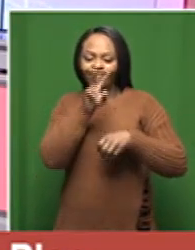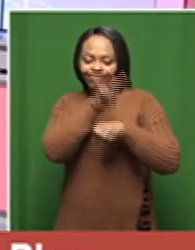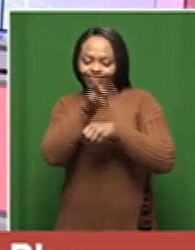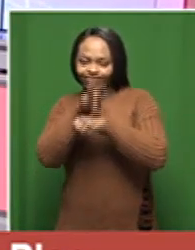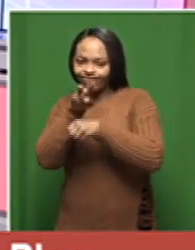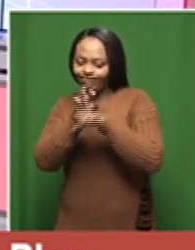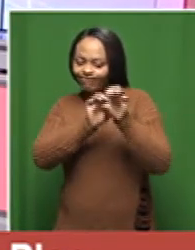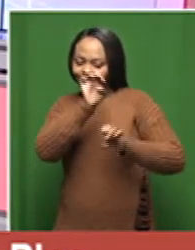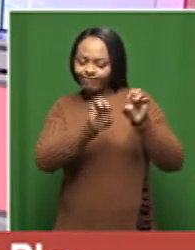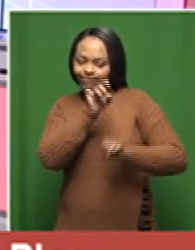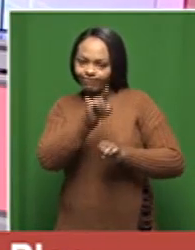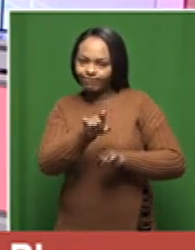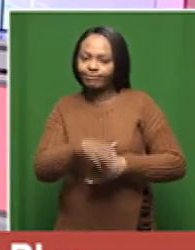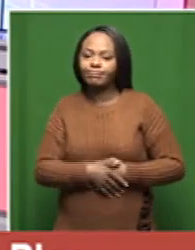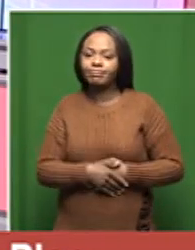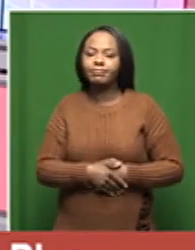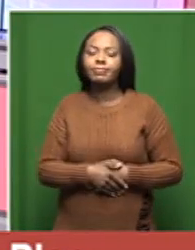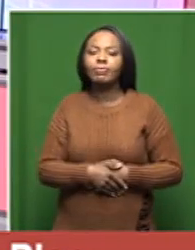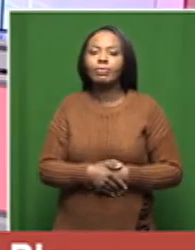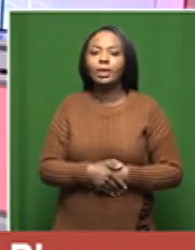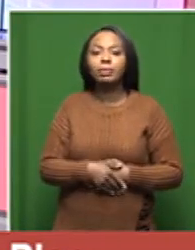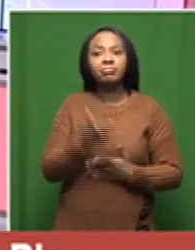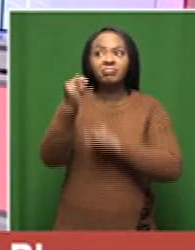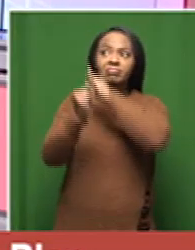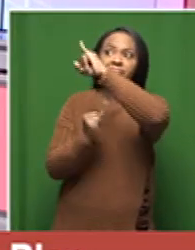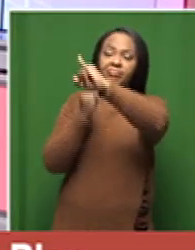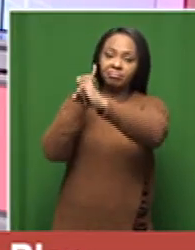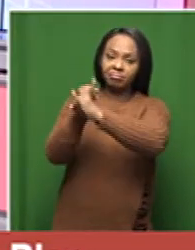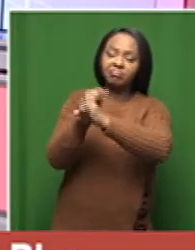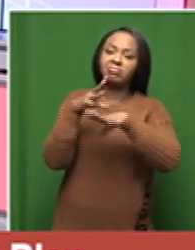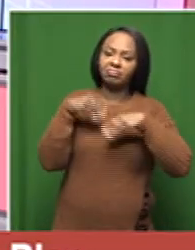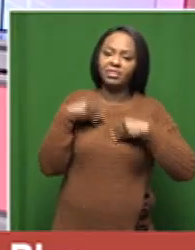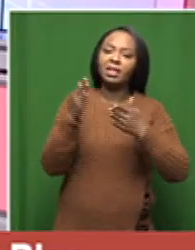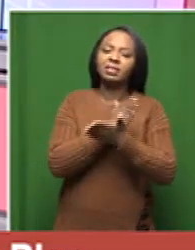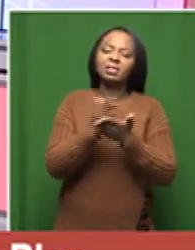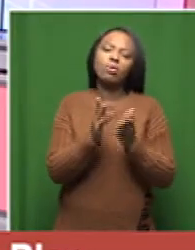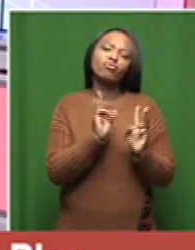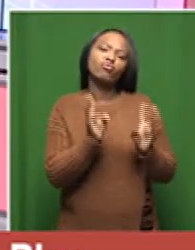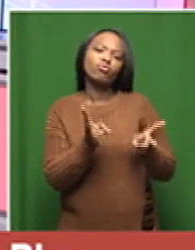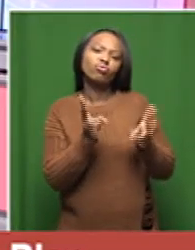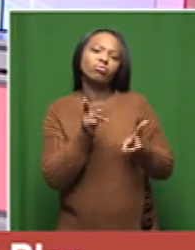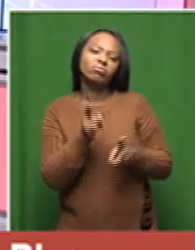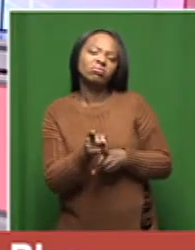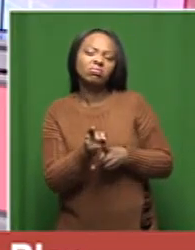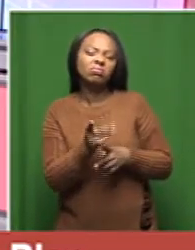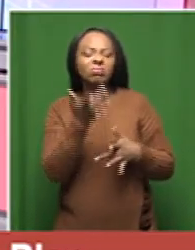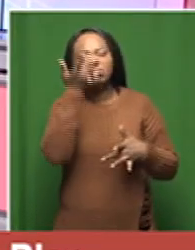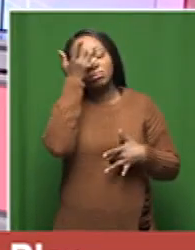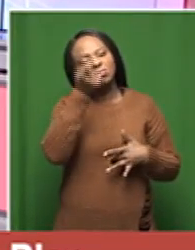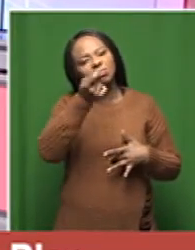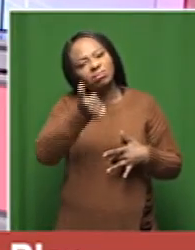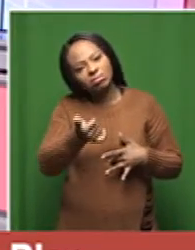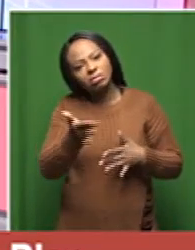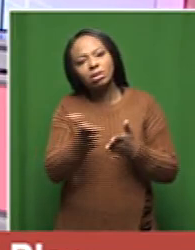properly investigated and monitored. Globally, it's acceptable that some mild and short-lasting symptoms following